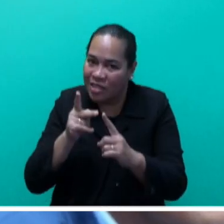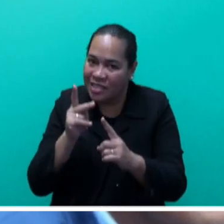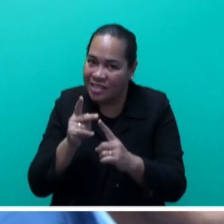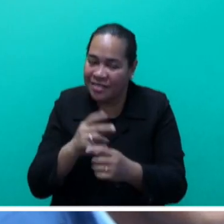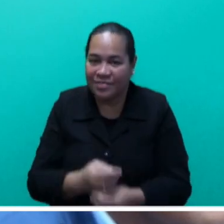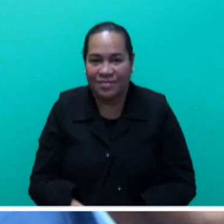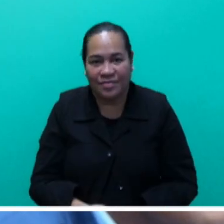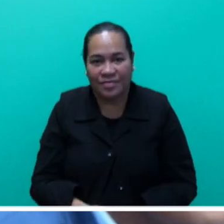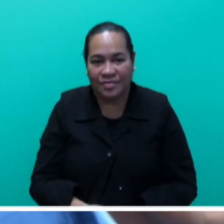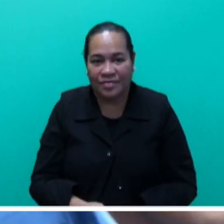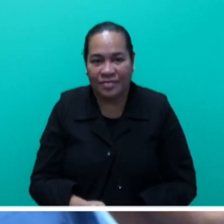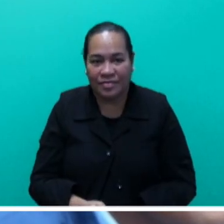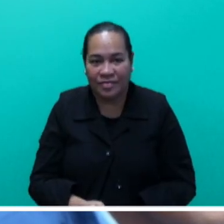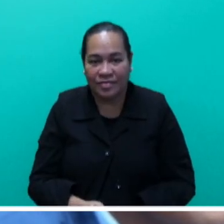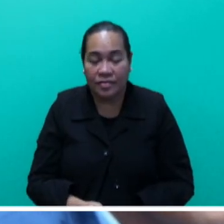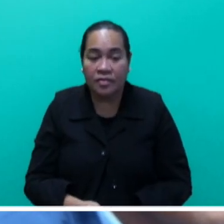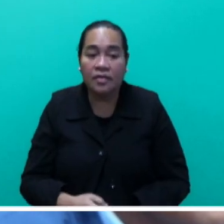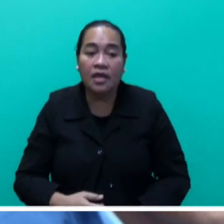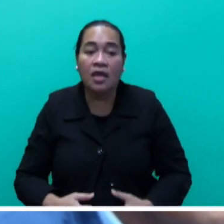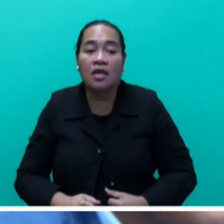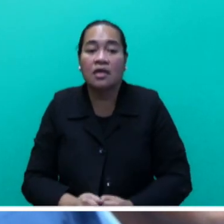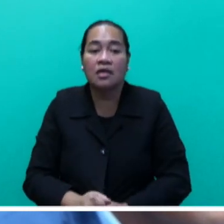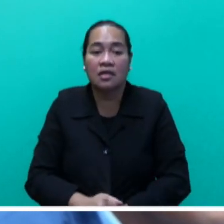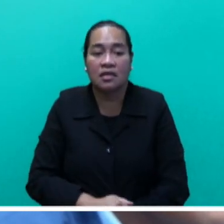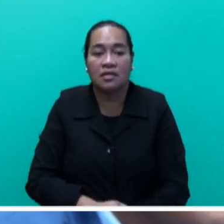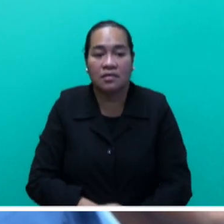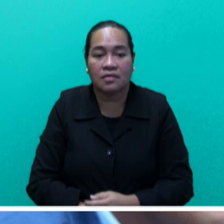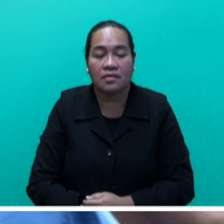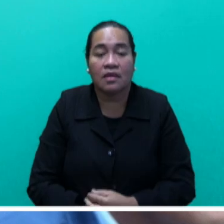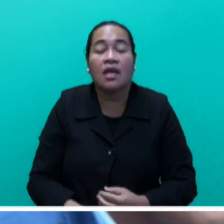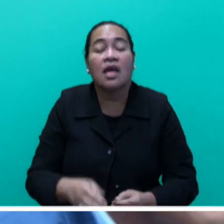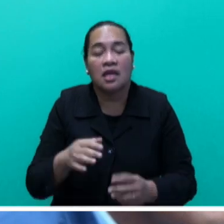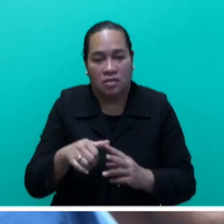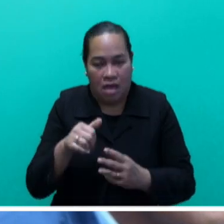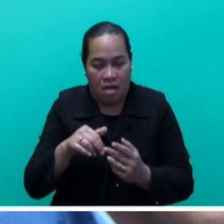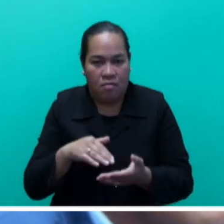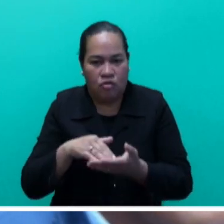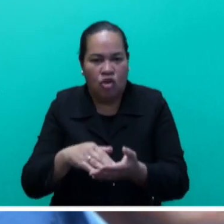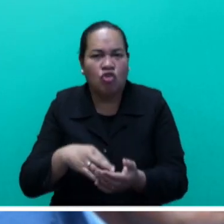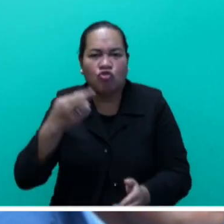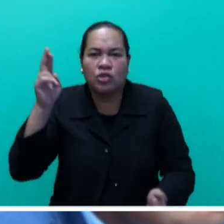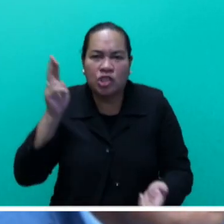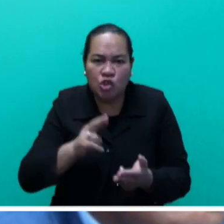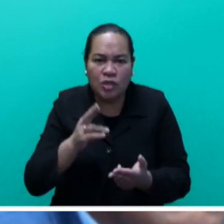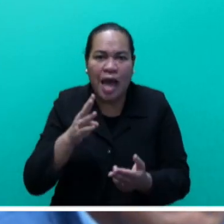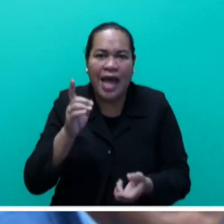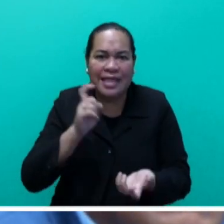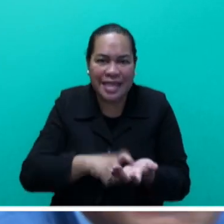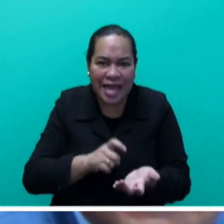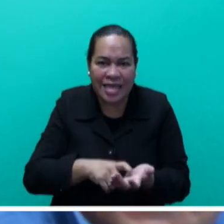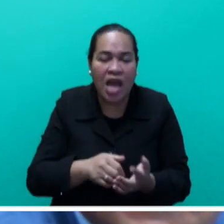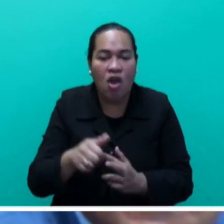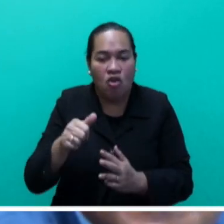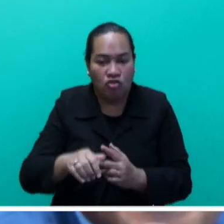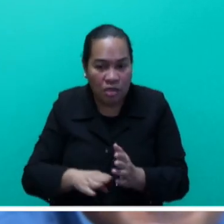aimed at meeting challenges, reducing huge government debt, sustaining growth, and enhancing resilience